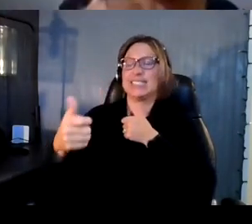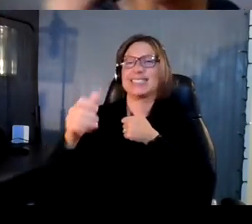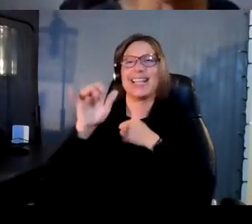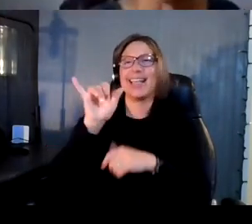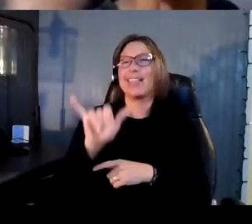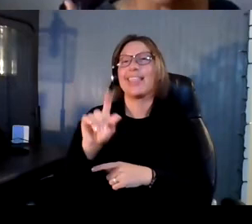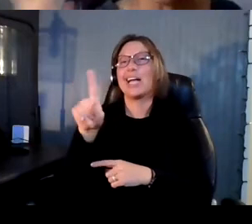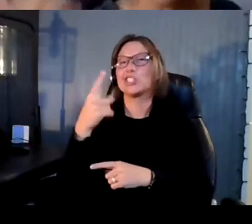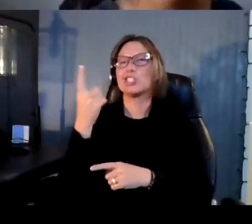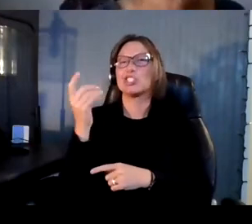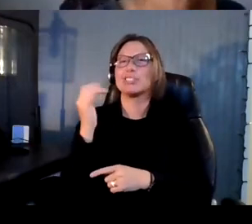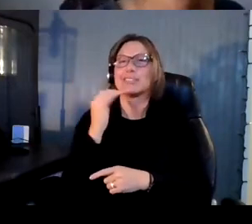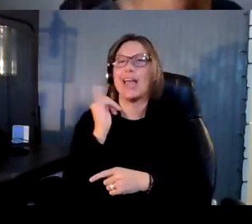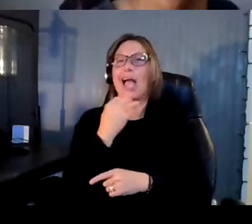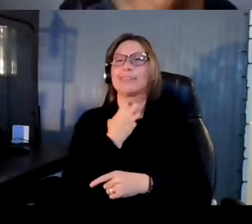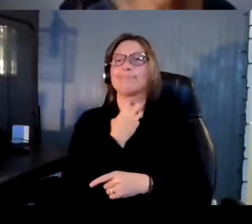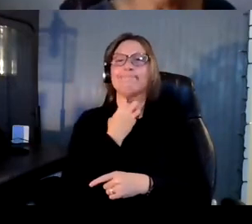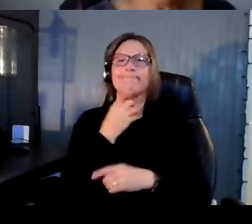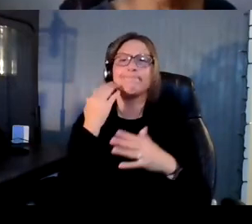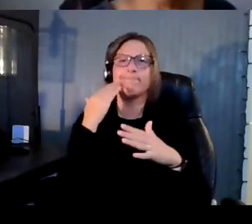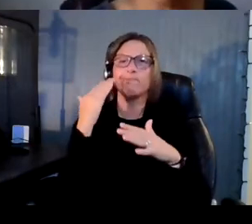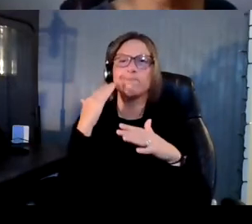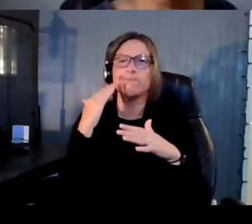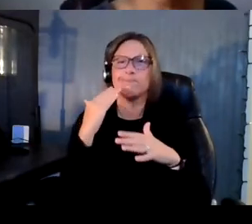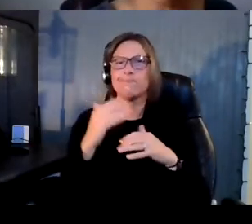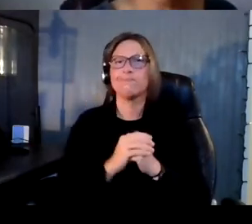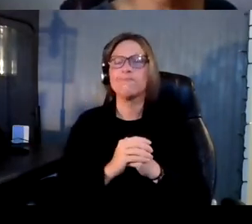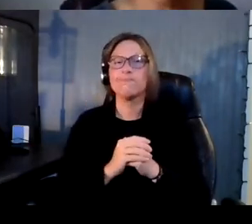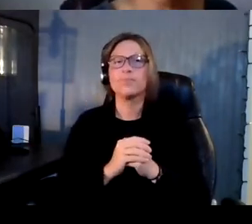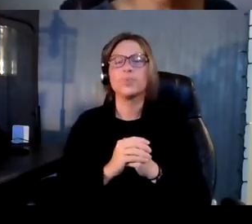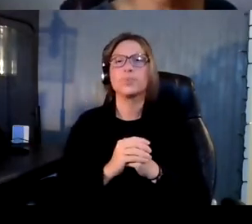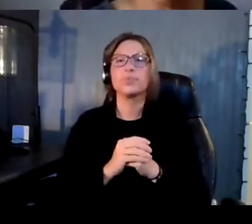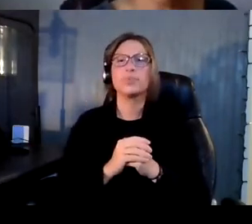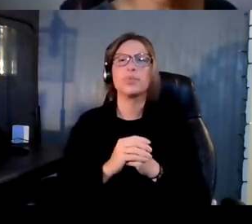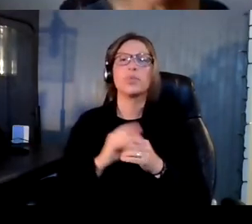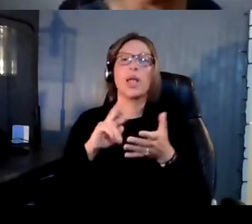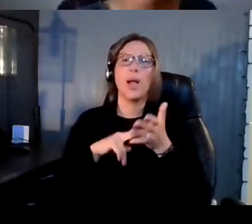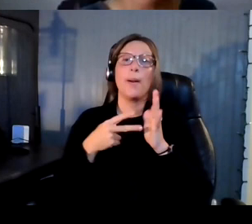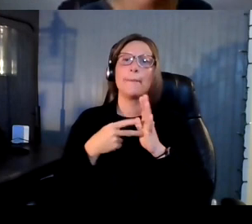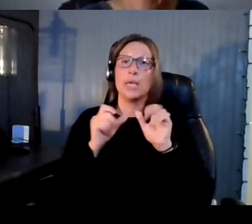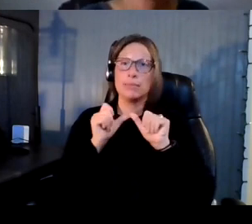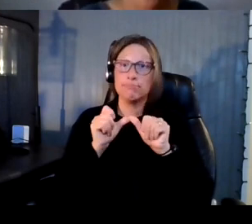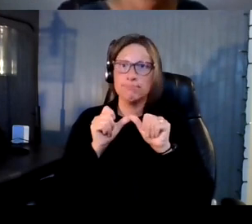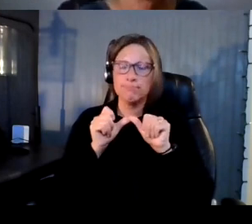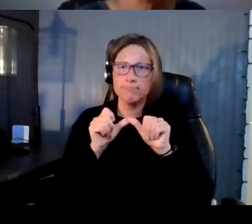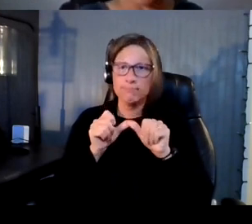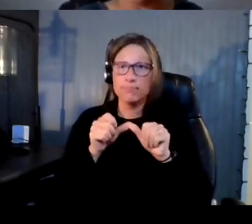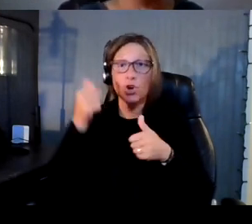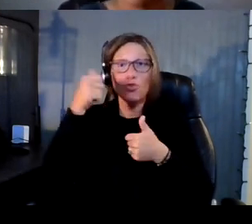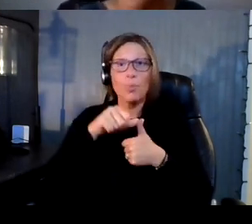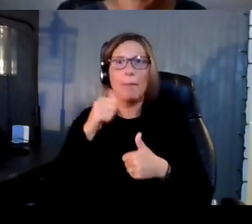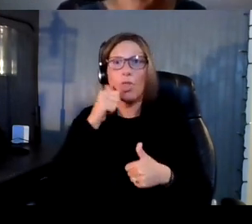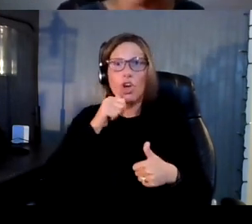like vocalization. So some of those things are that persistence. Remember my gal with the shirt, she